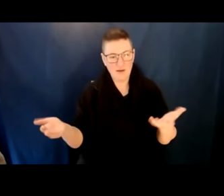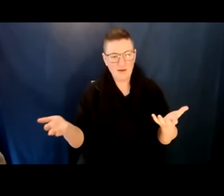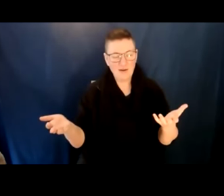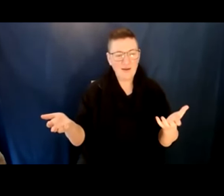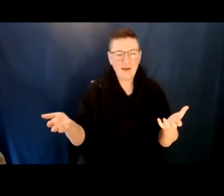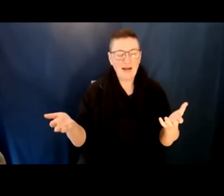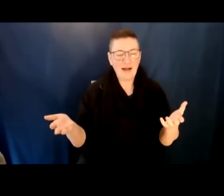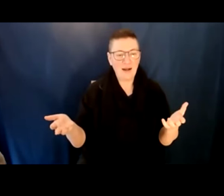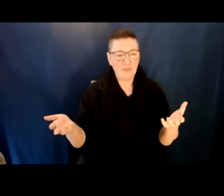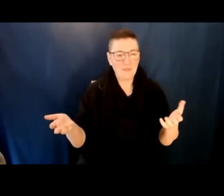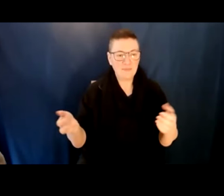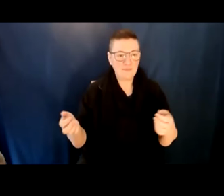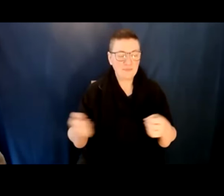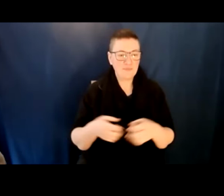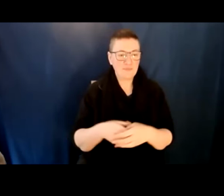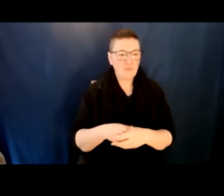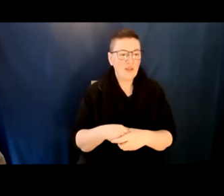between.